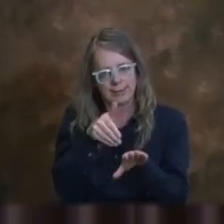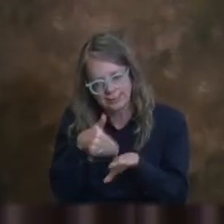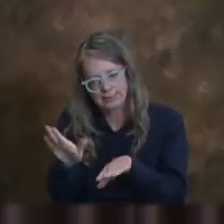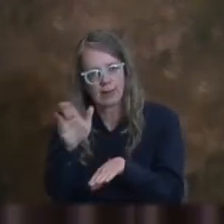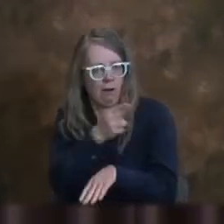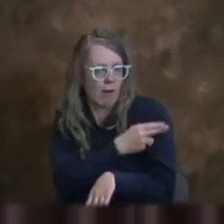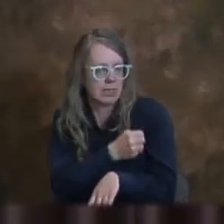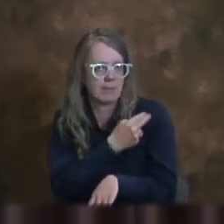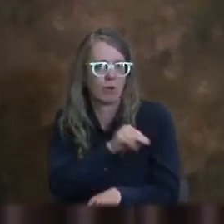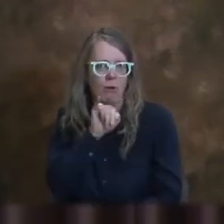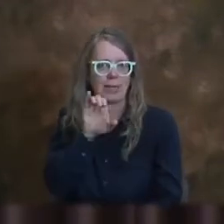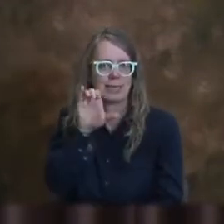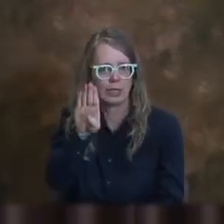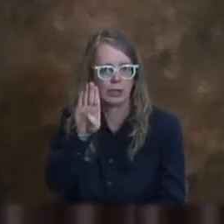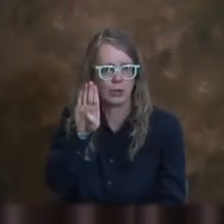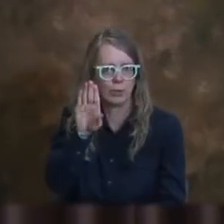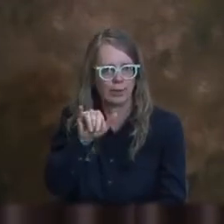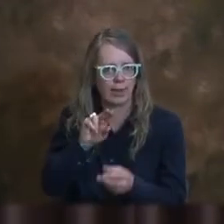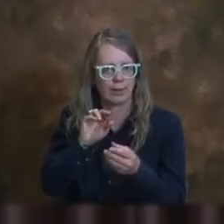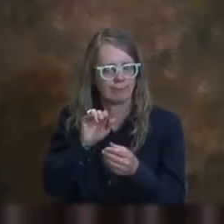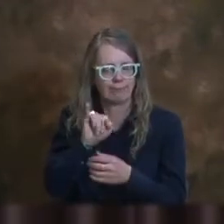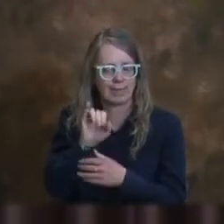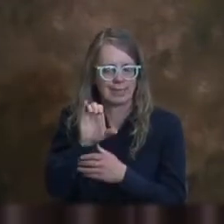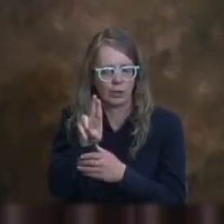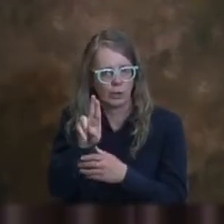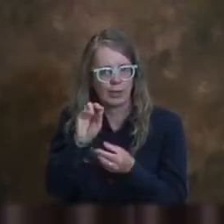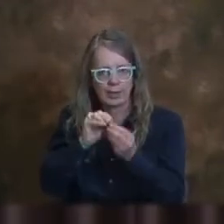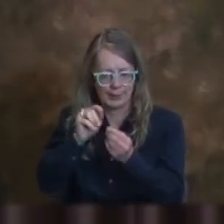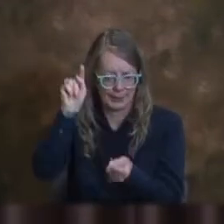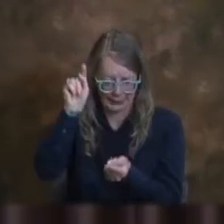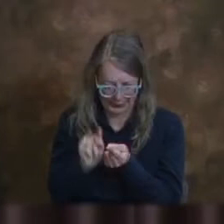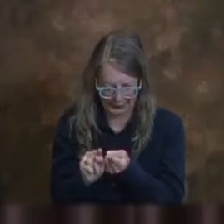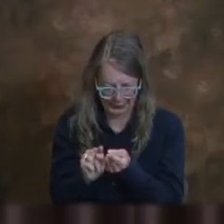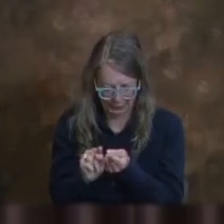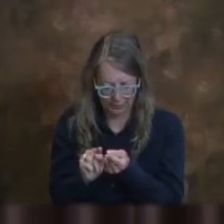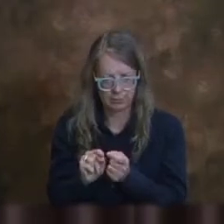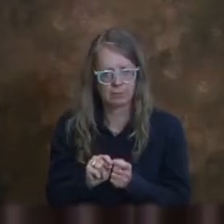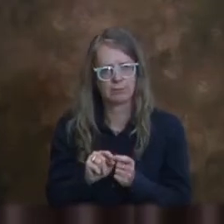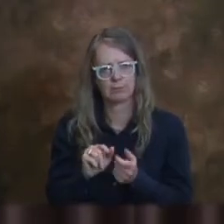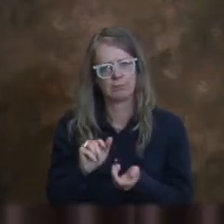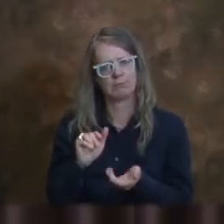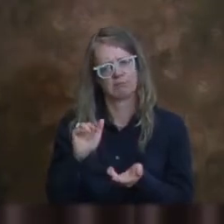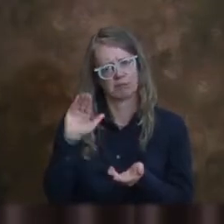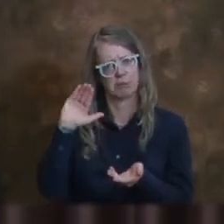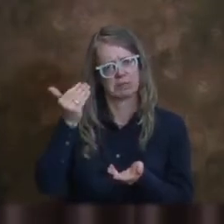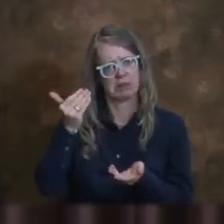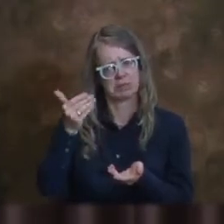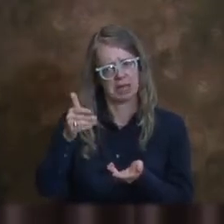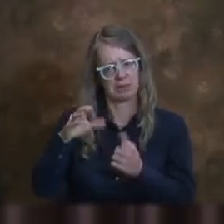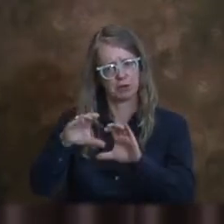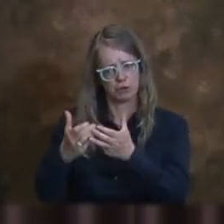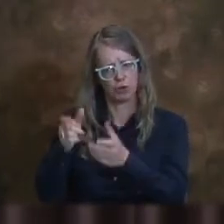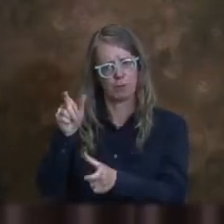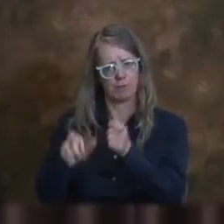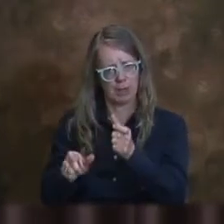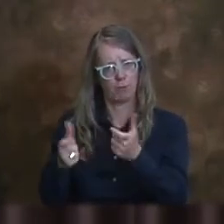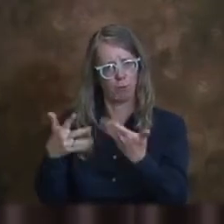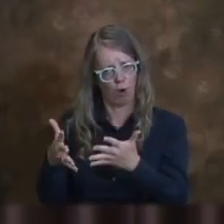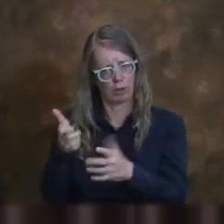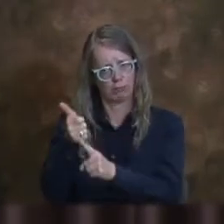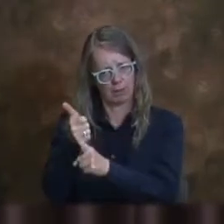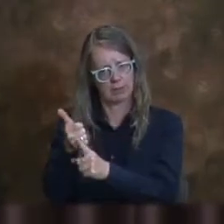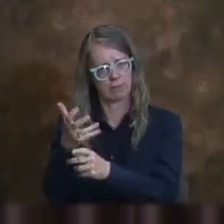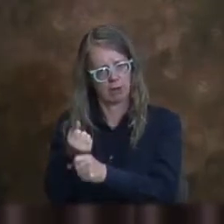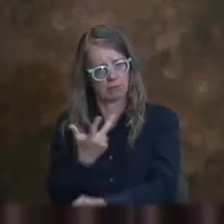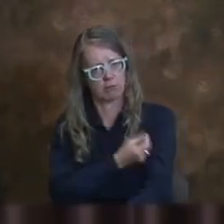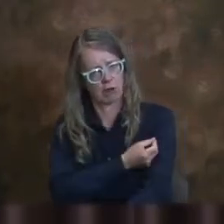ICU. And so, and it seems like that group of people, right, they've already had vaccines. So